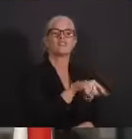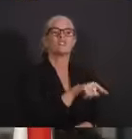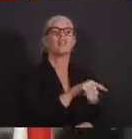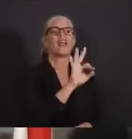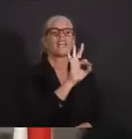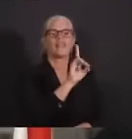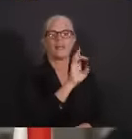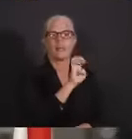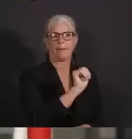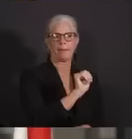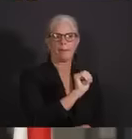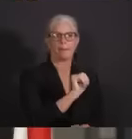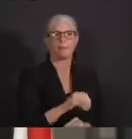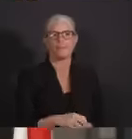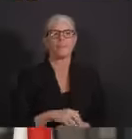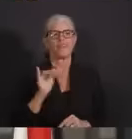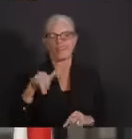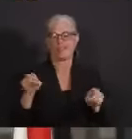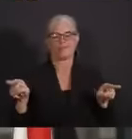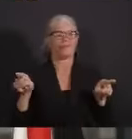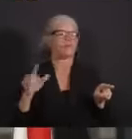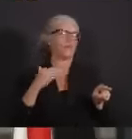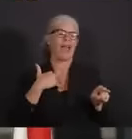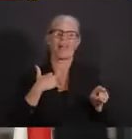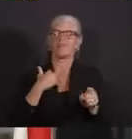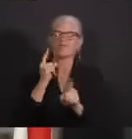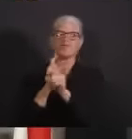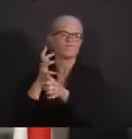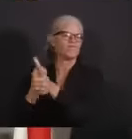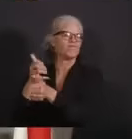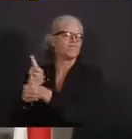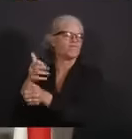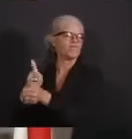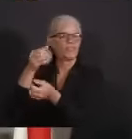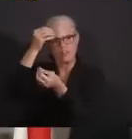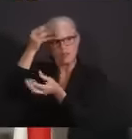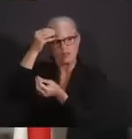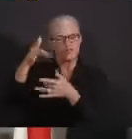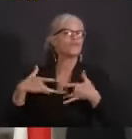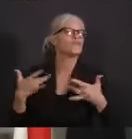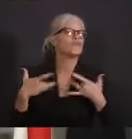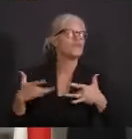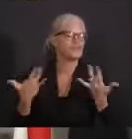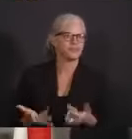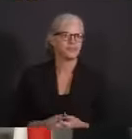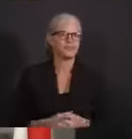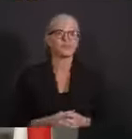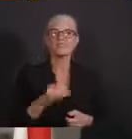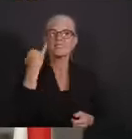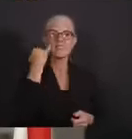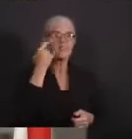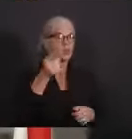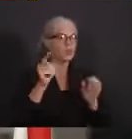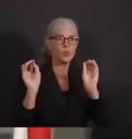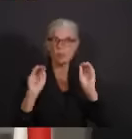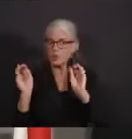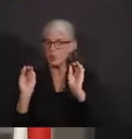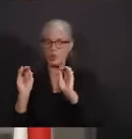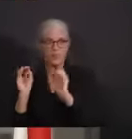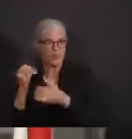and catch up on latest up-to-date information from the division. If you do not have access to that, but you have access to the internet, please make sure